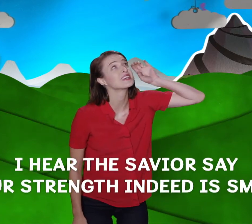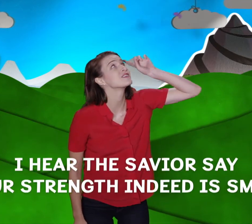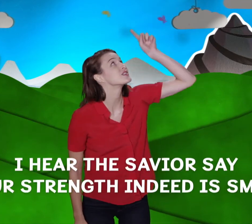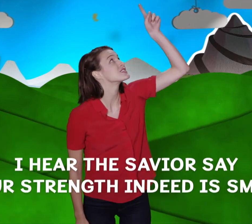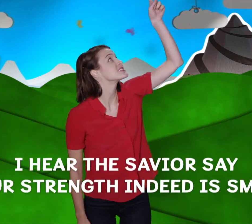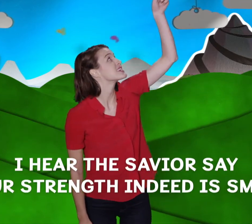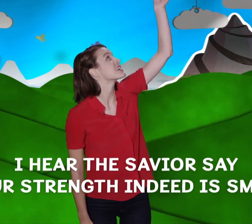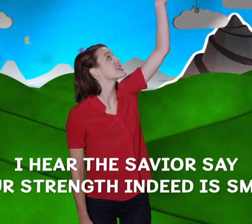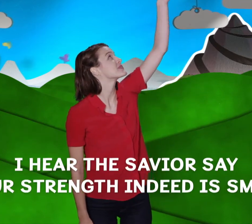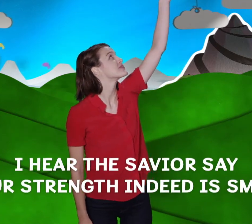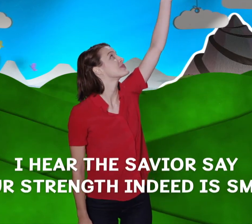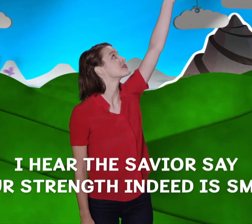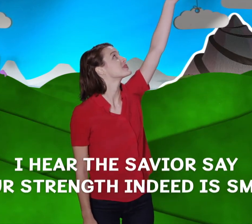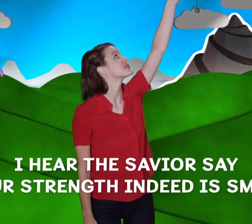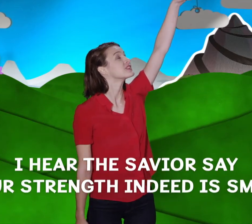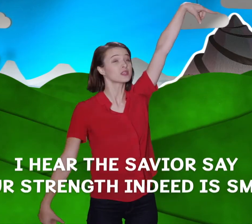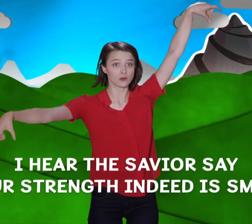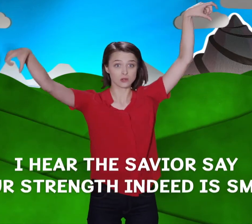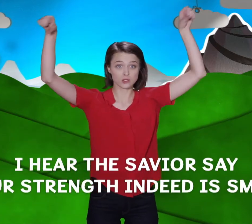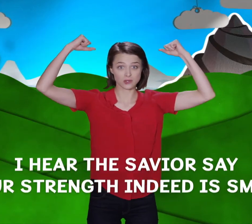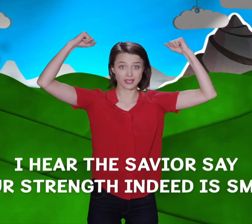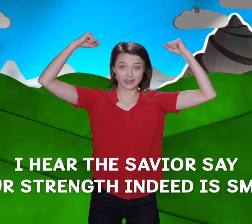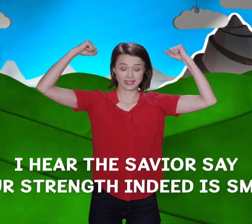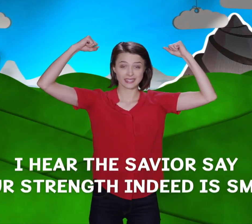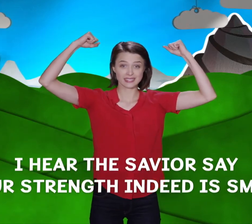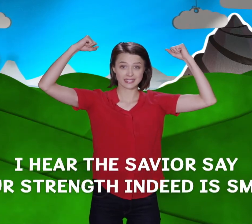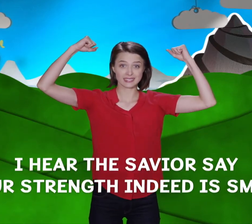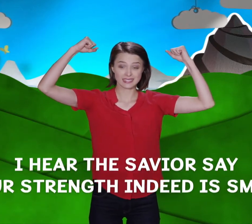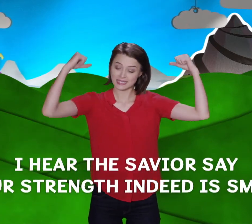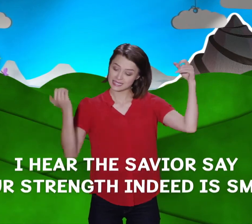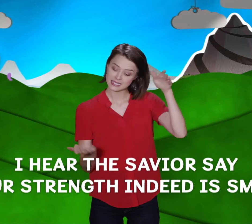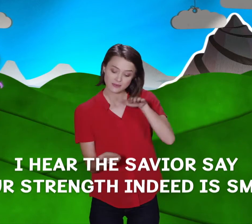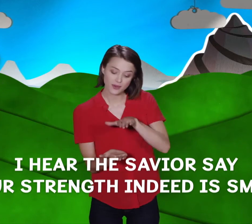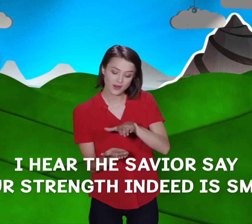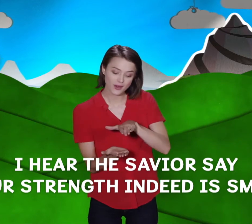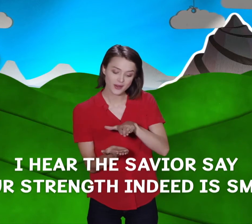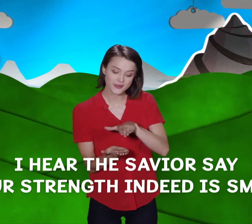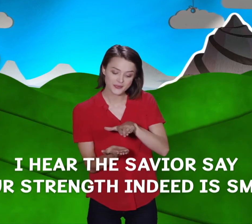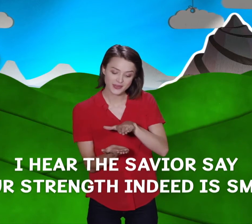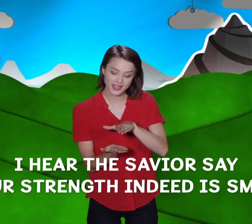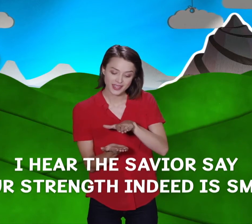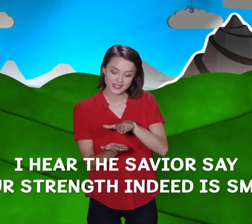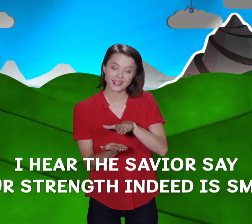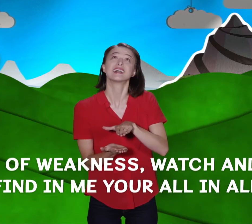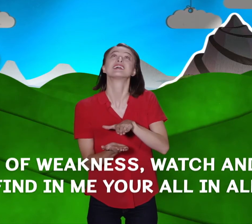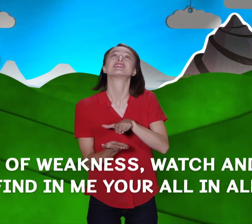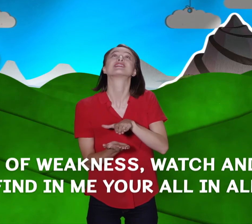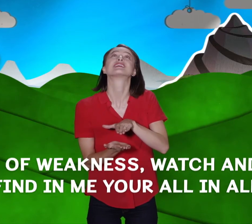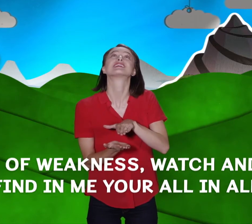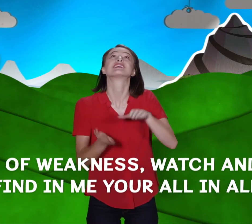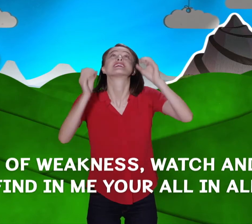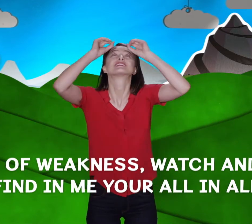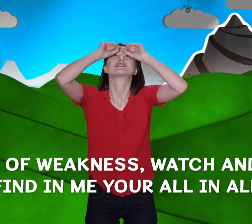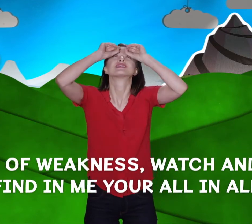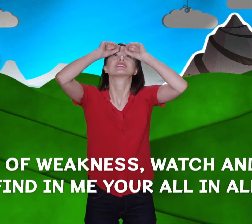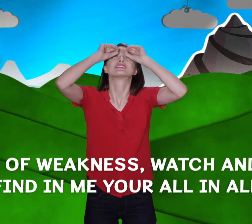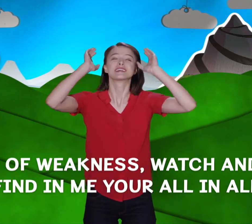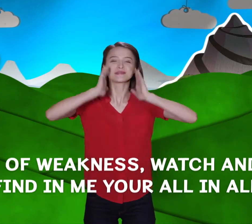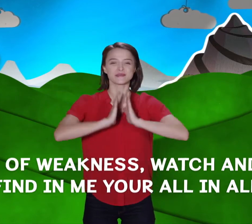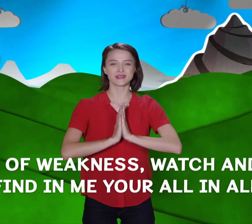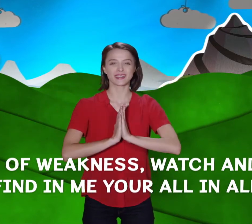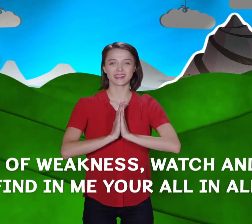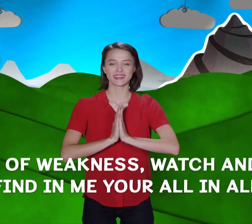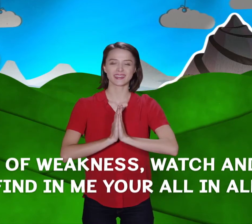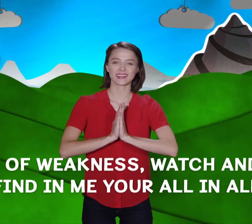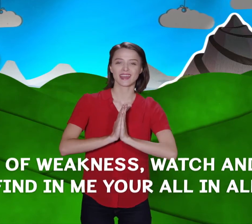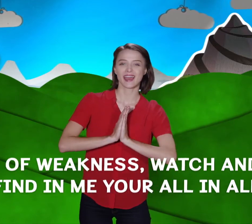the Savior say, your strength indeed is small. Child of weakness, watch